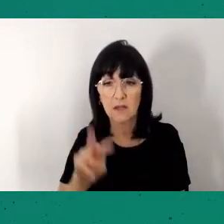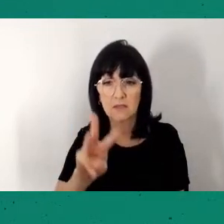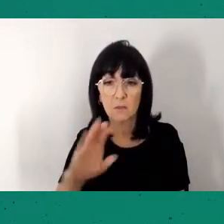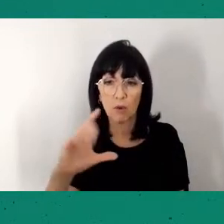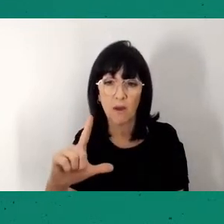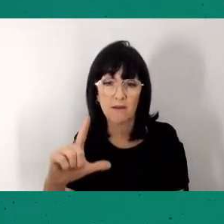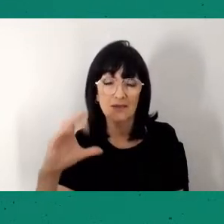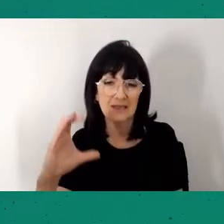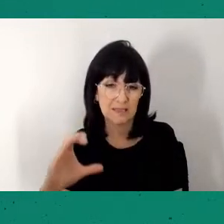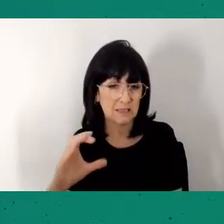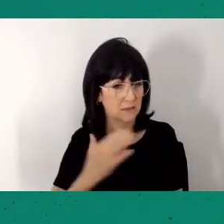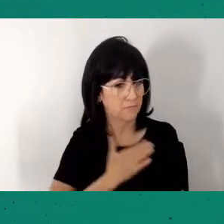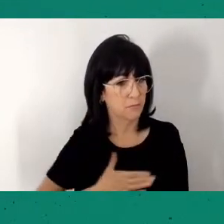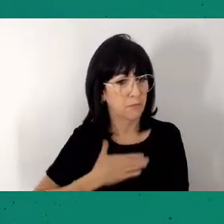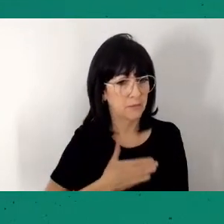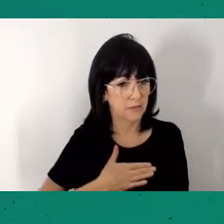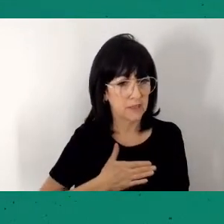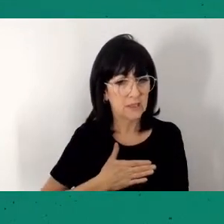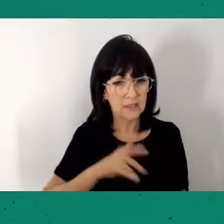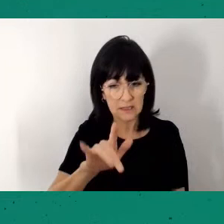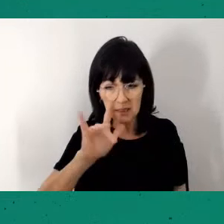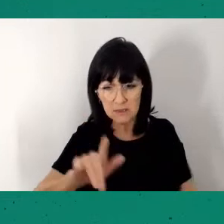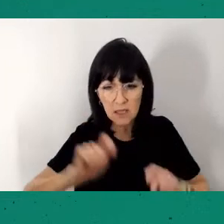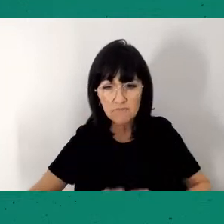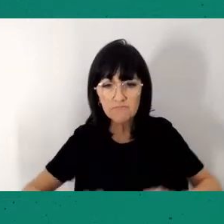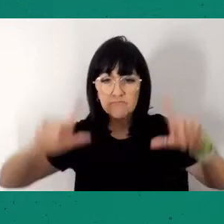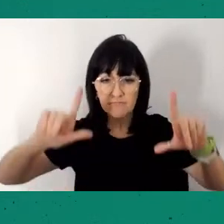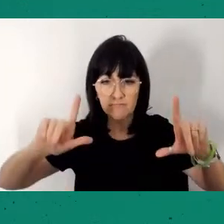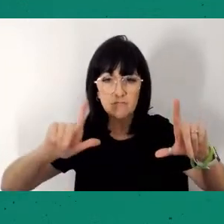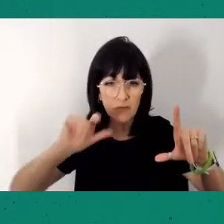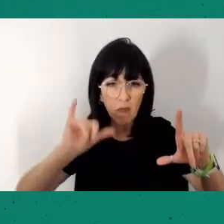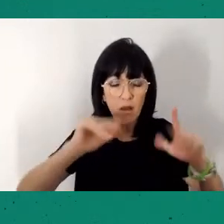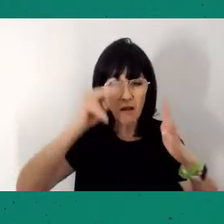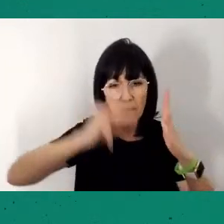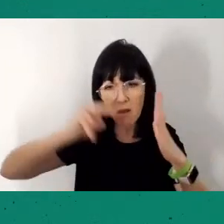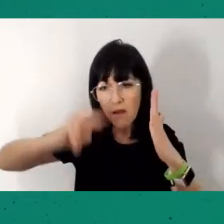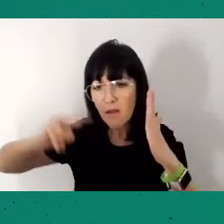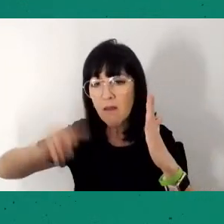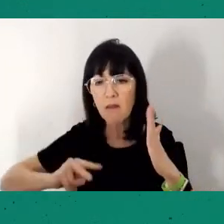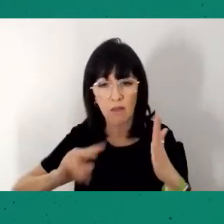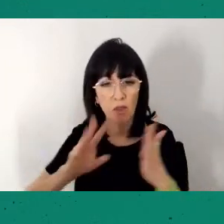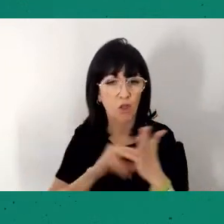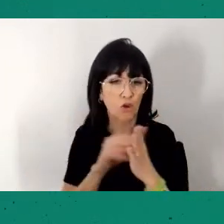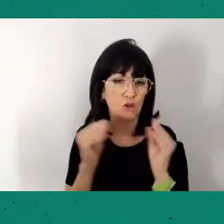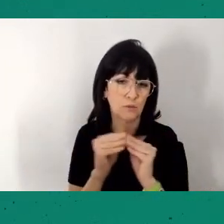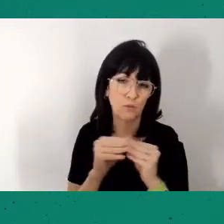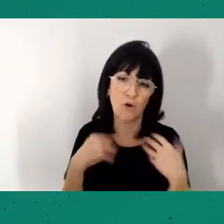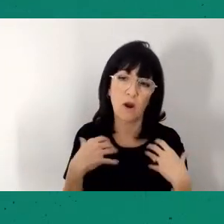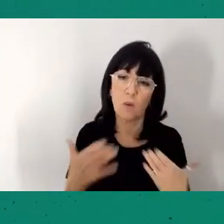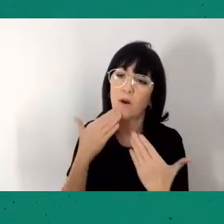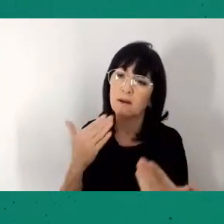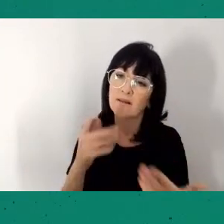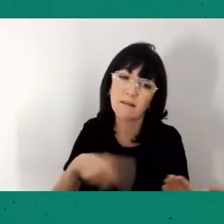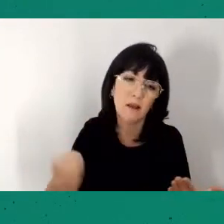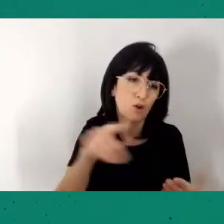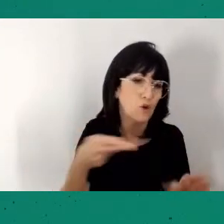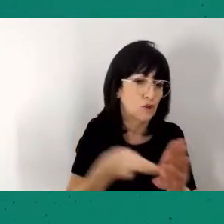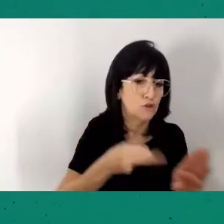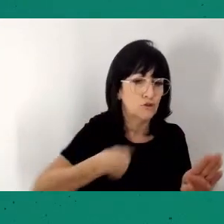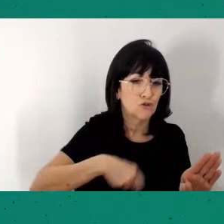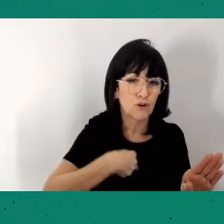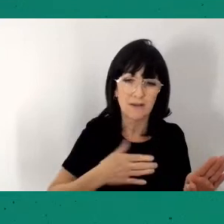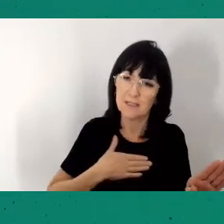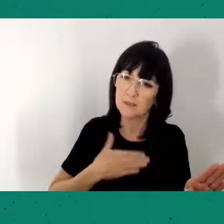de.gov/WLC. Please click into it and learn more about it. Again, I want to thank everybody for joining us tonight. My good friend,